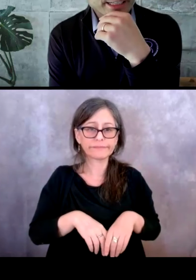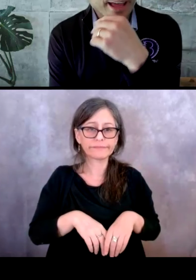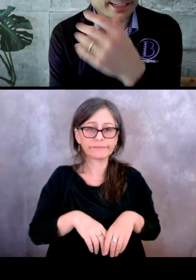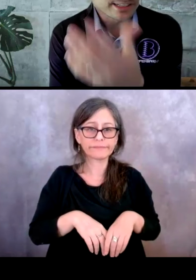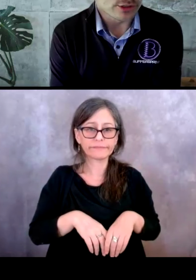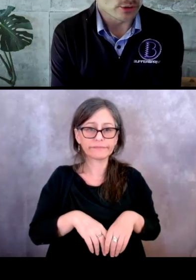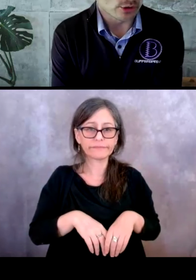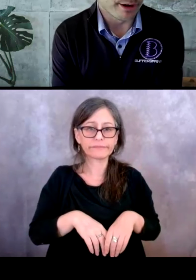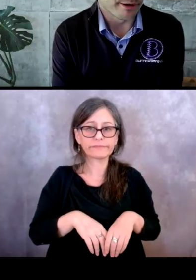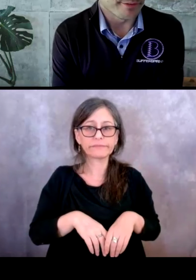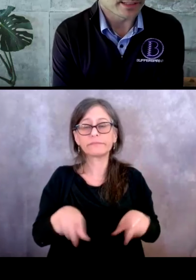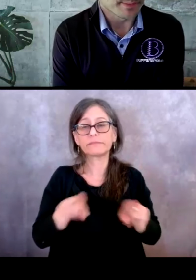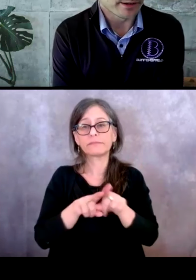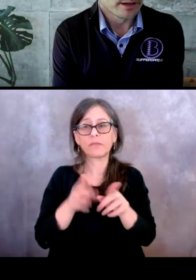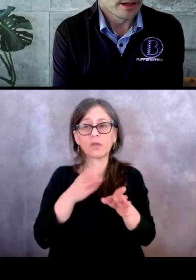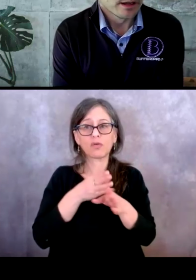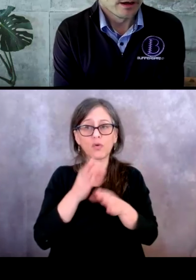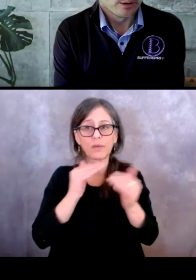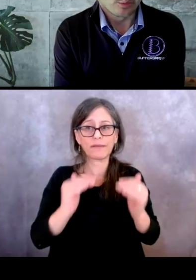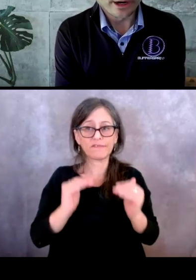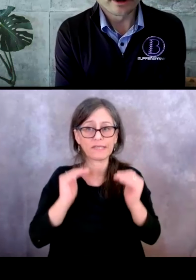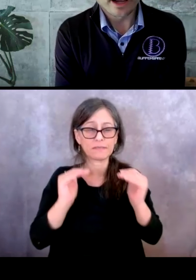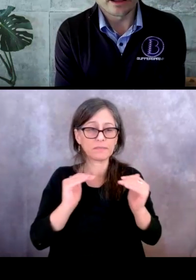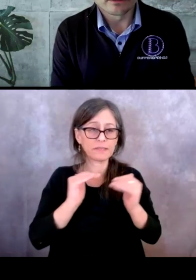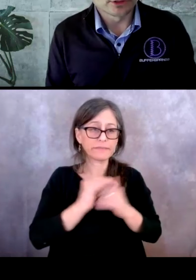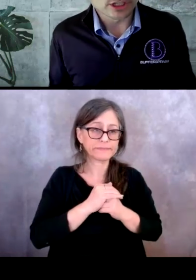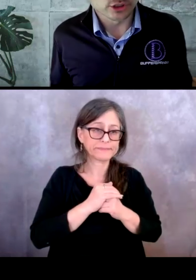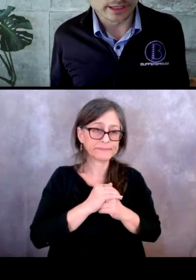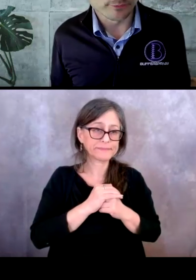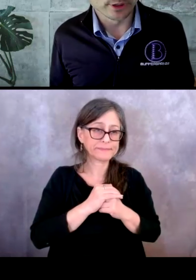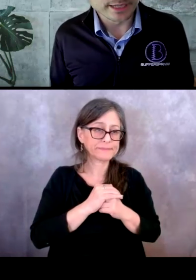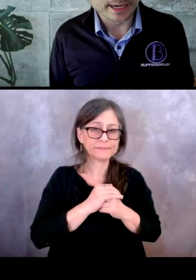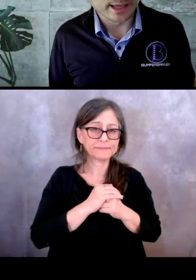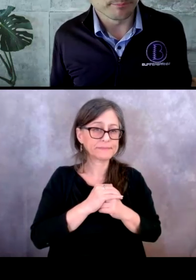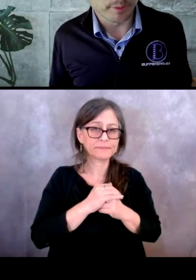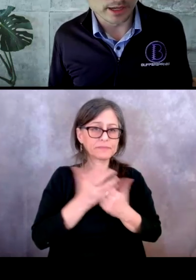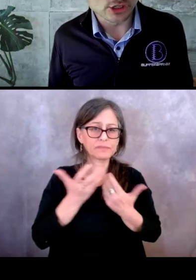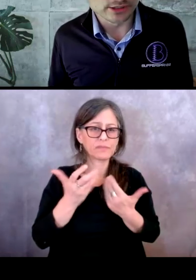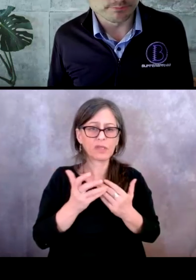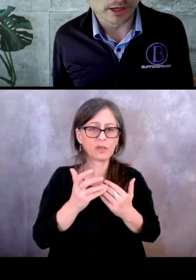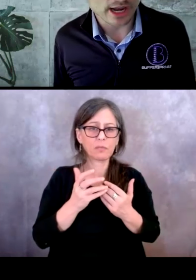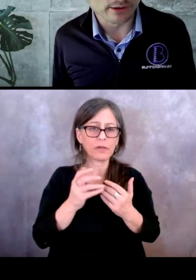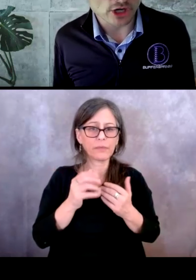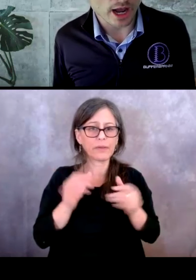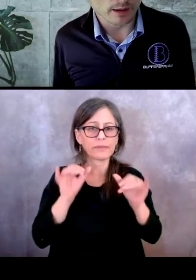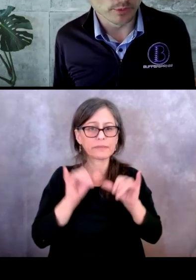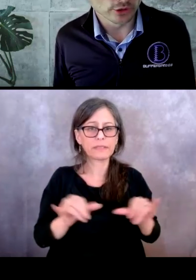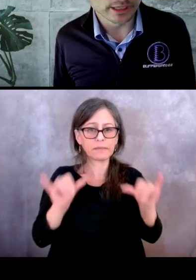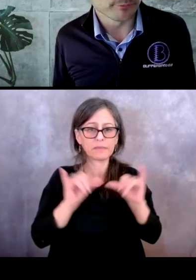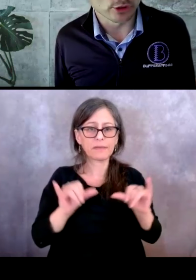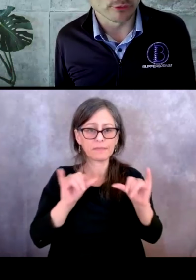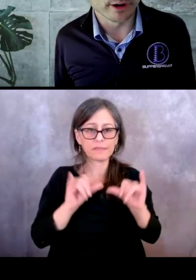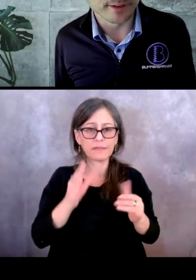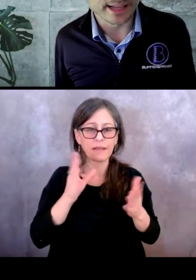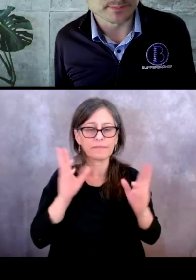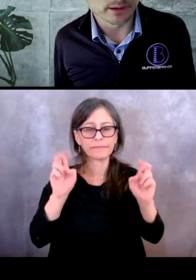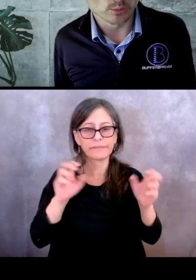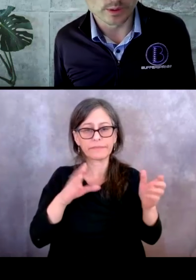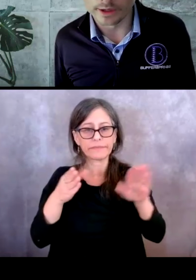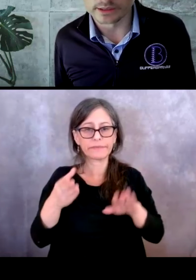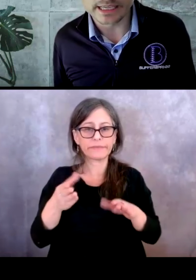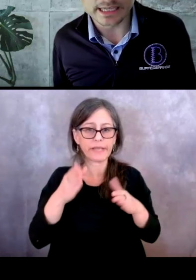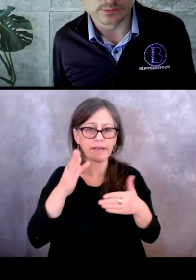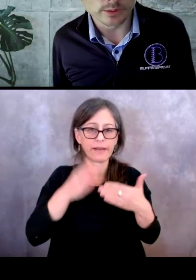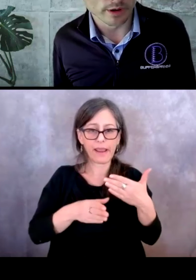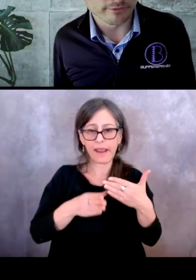Tapping right into that is also career advancement. We are not just looking for a dead end punch in, punch out job. We're looking for career advancement.